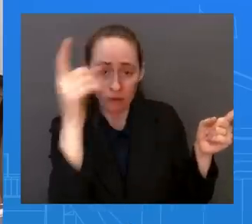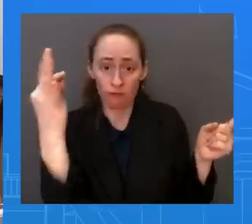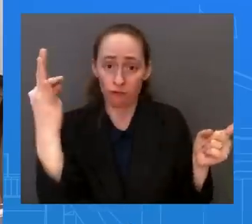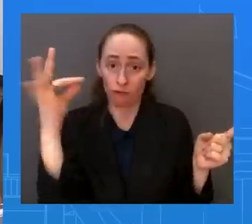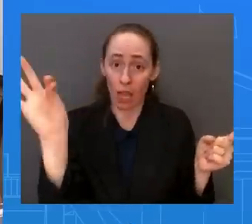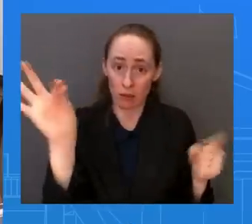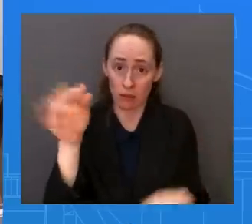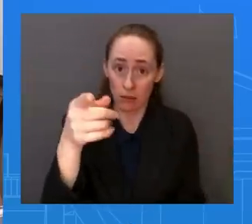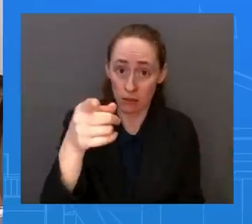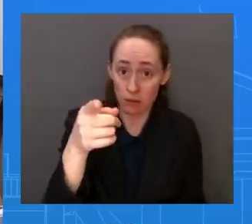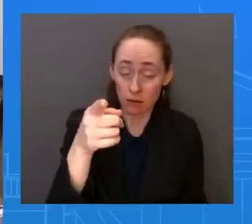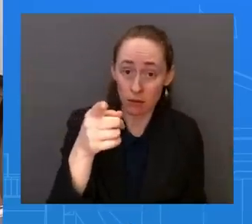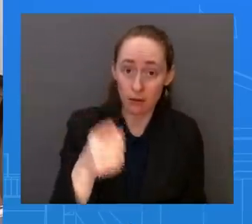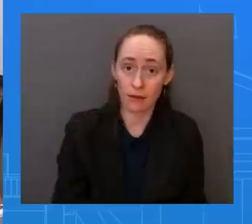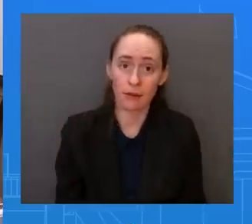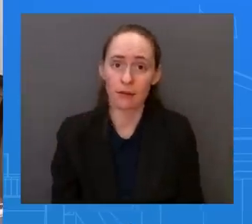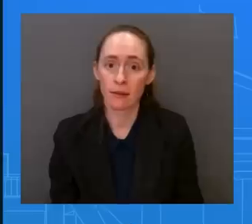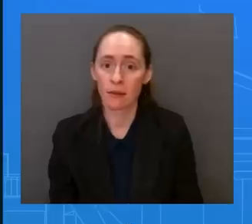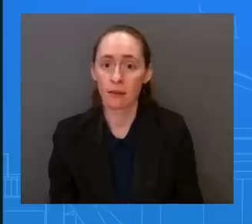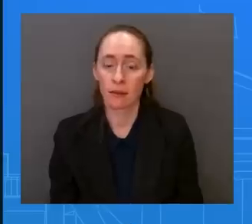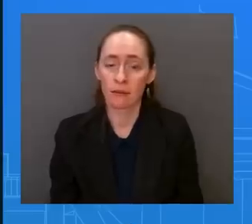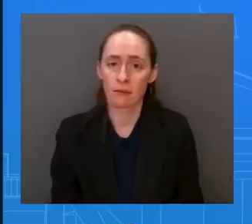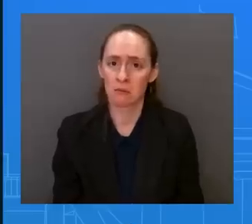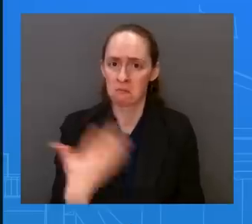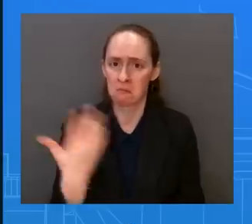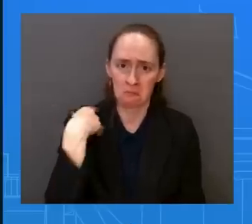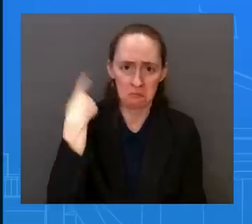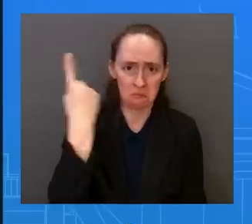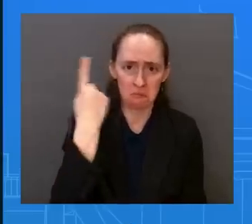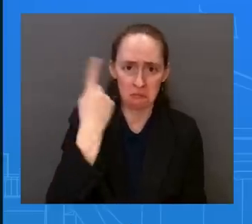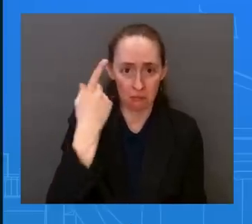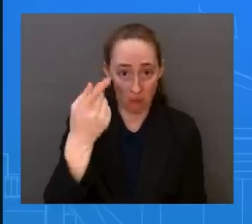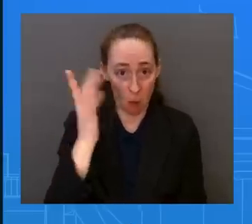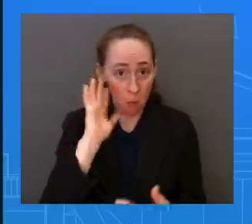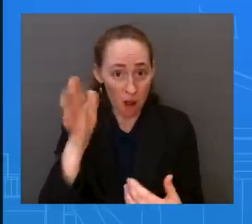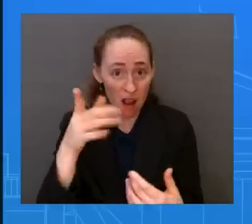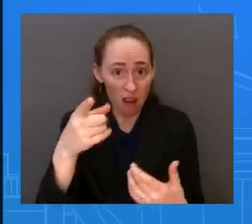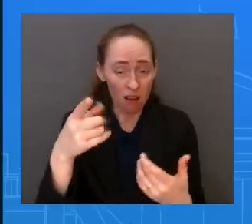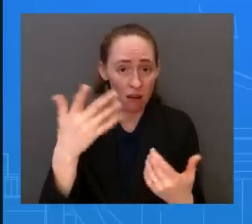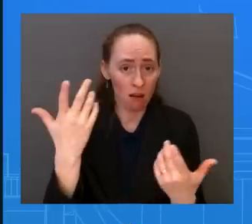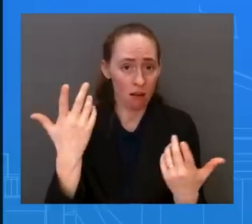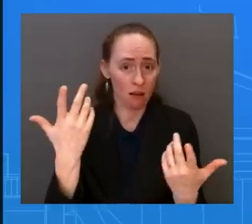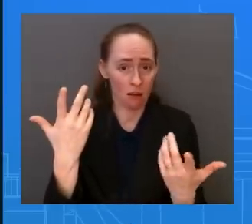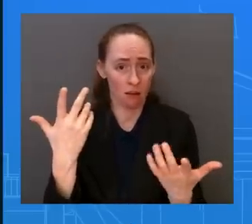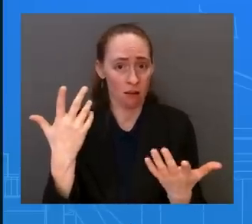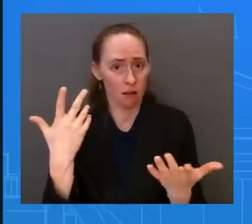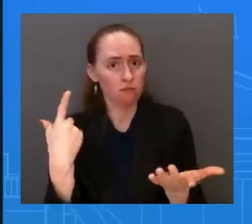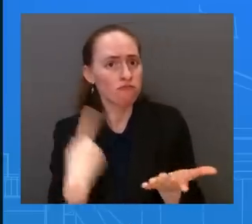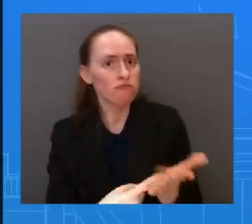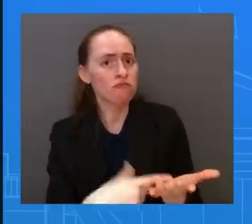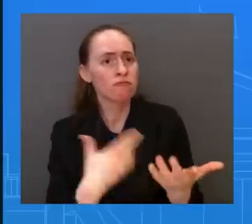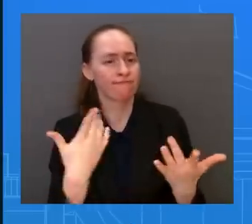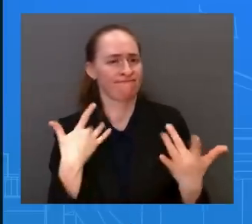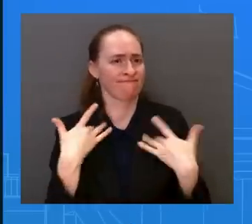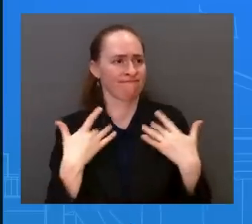accommodate concerns in Europe? Yeah. So on the first question, I think you'll hear the president is optimistic about America's future because he believes in the